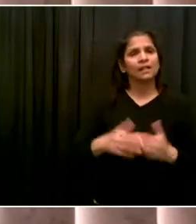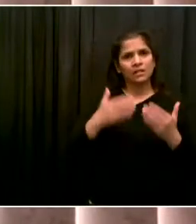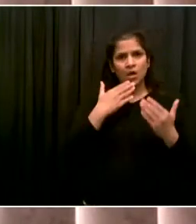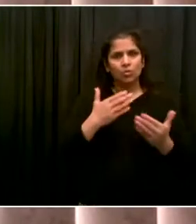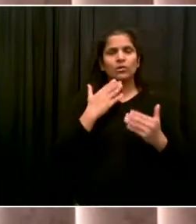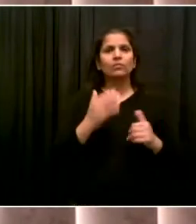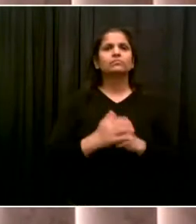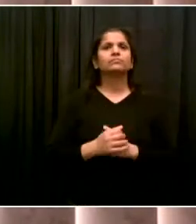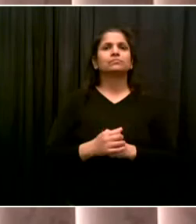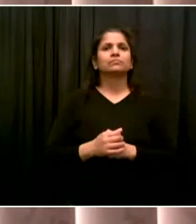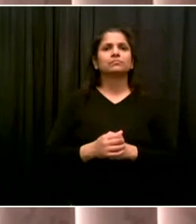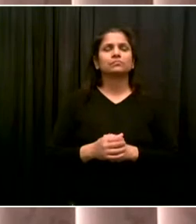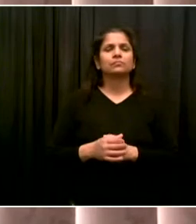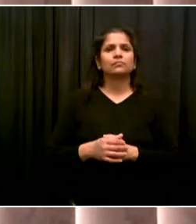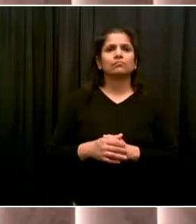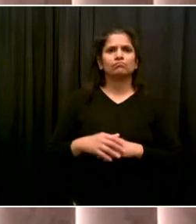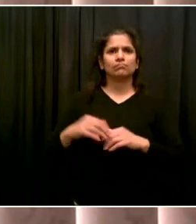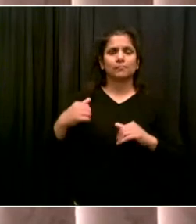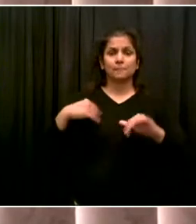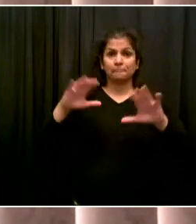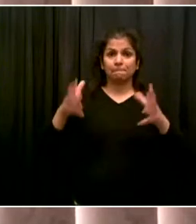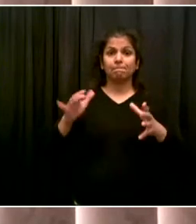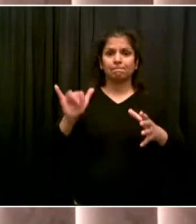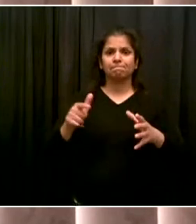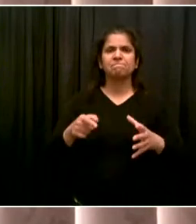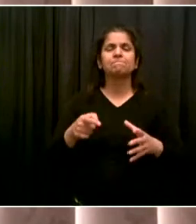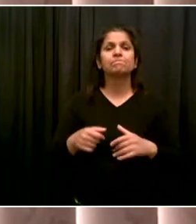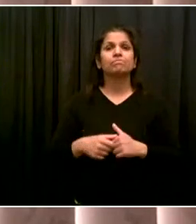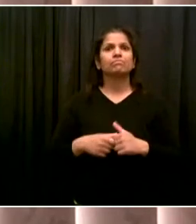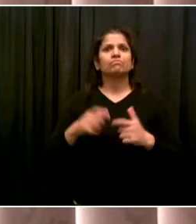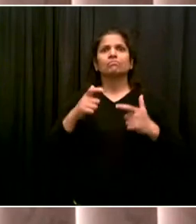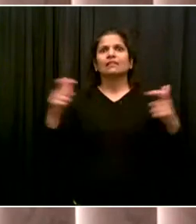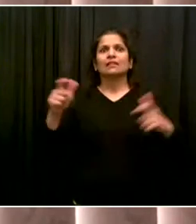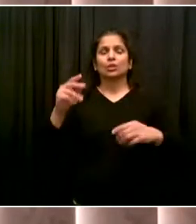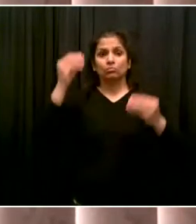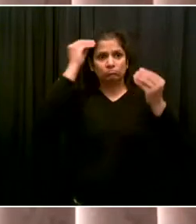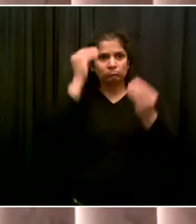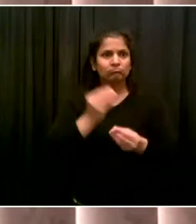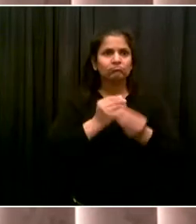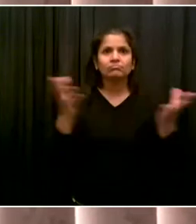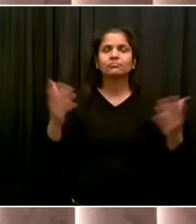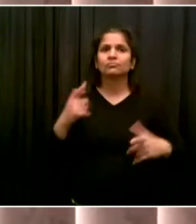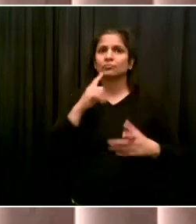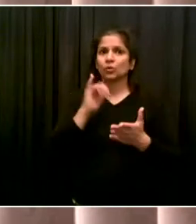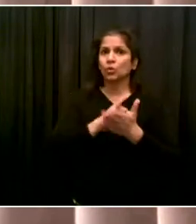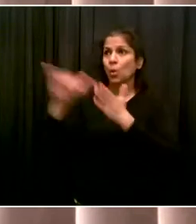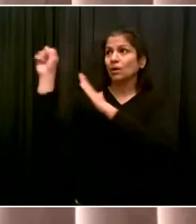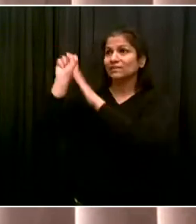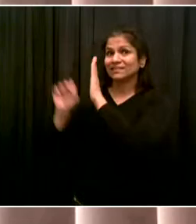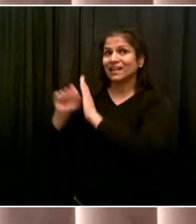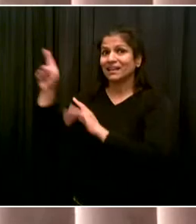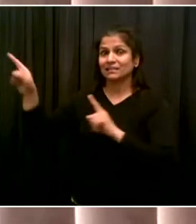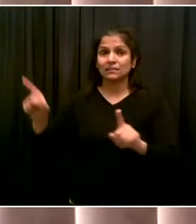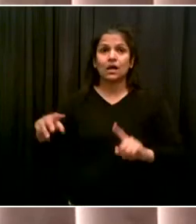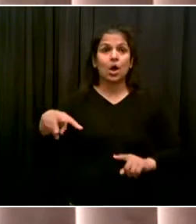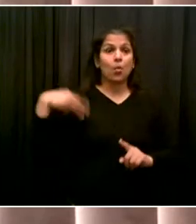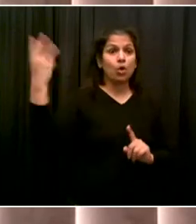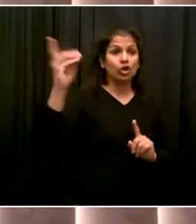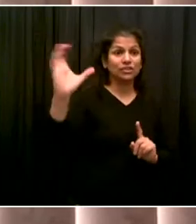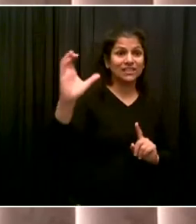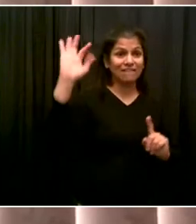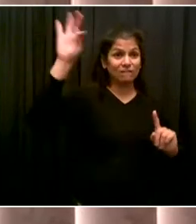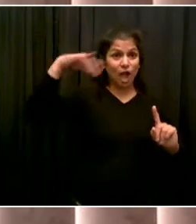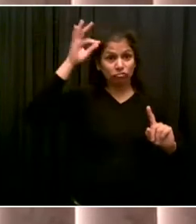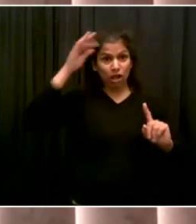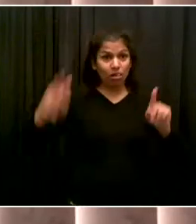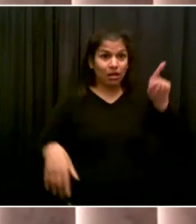major news out of Albany and major news also from Washington. Thank you, Mr. Mayor, for helping advocate for years,